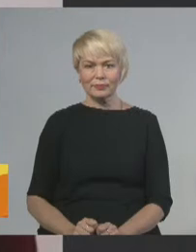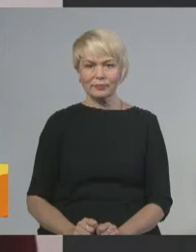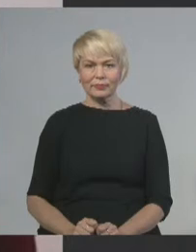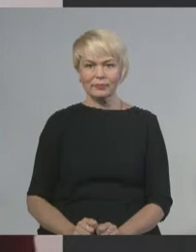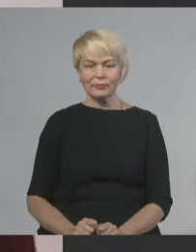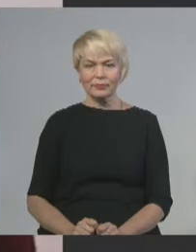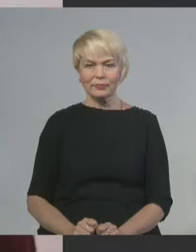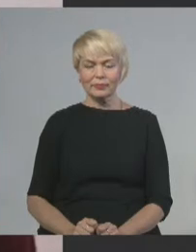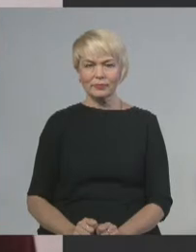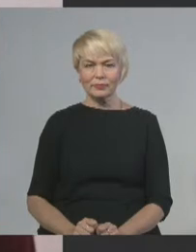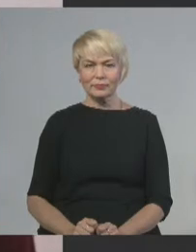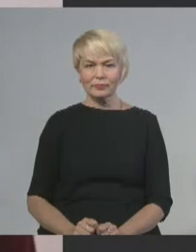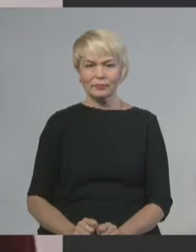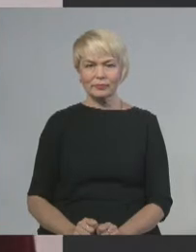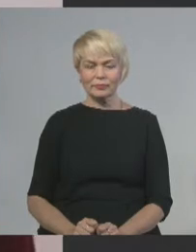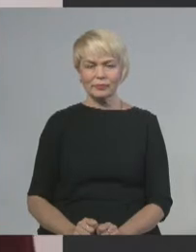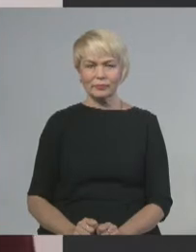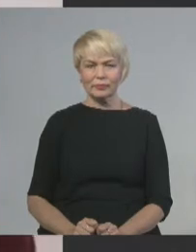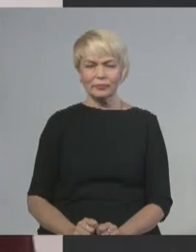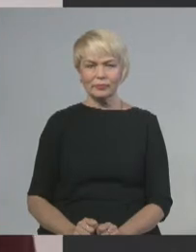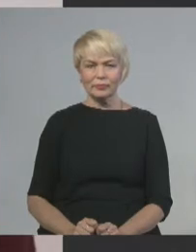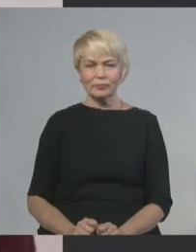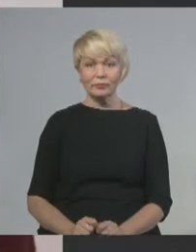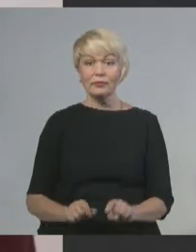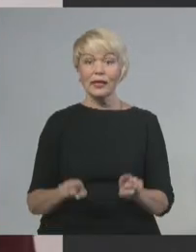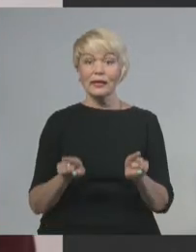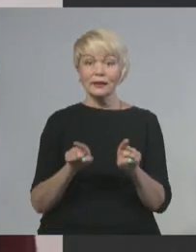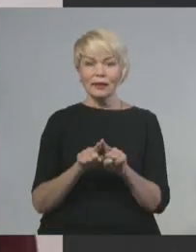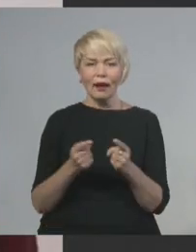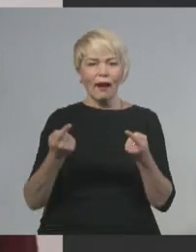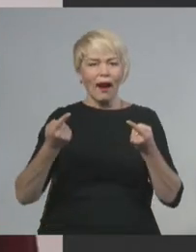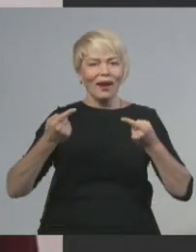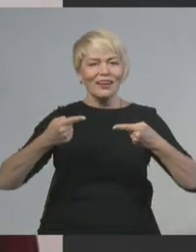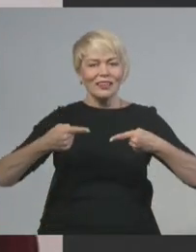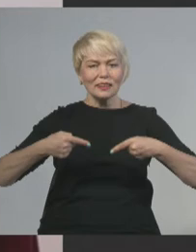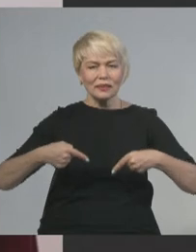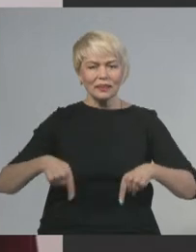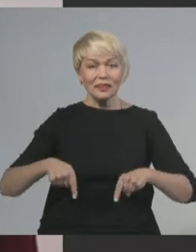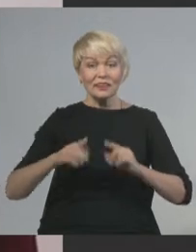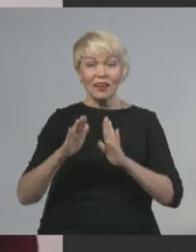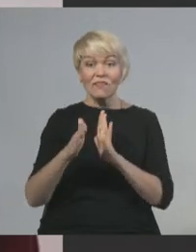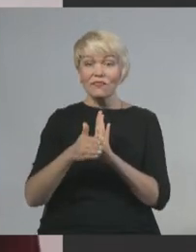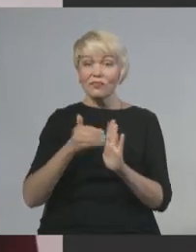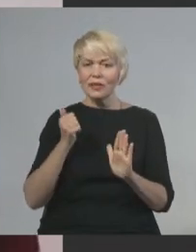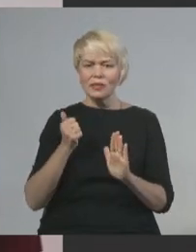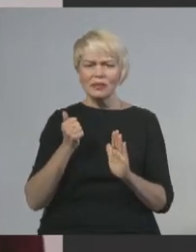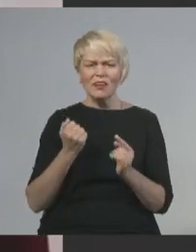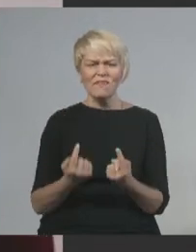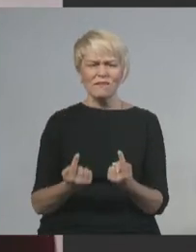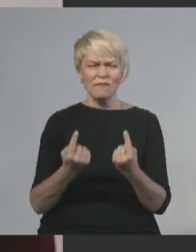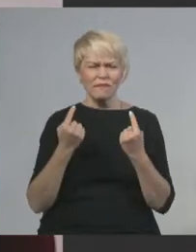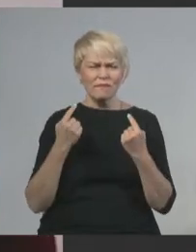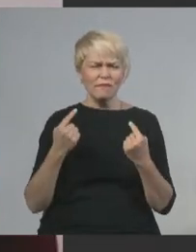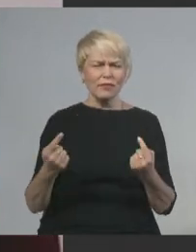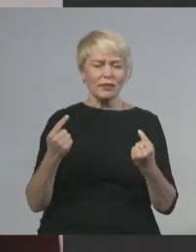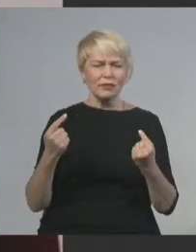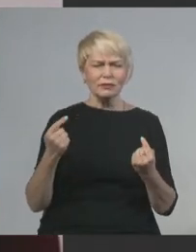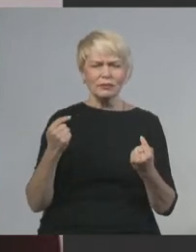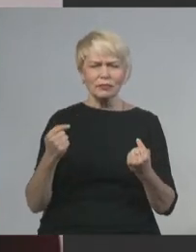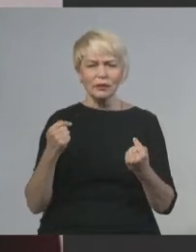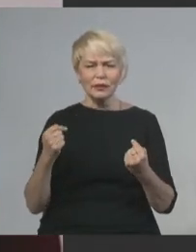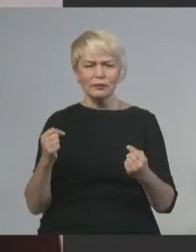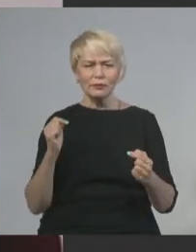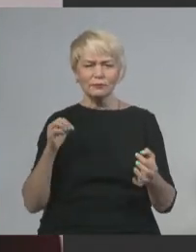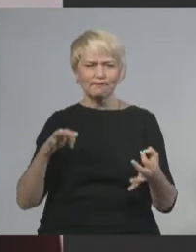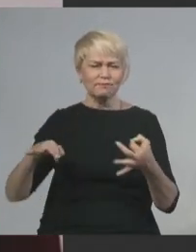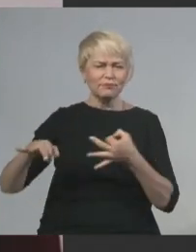such a crisis brings a lot of this information as as you mentioned